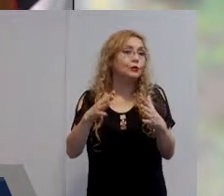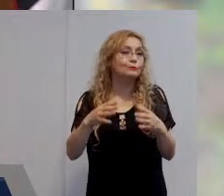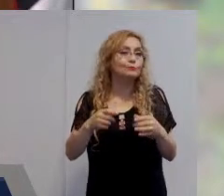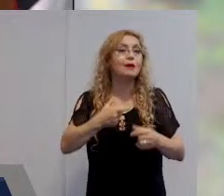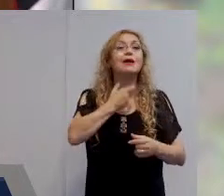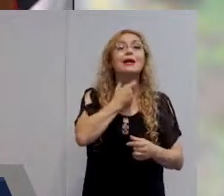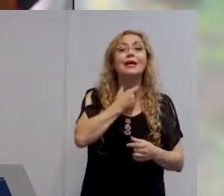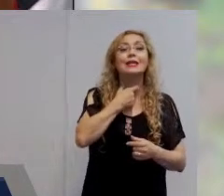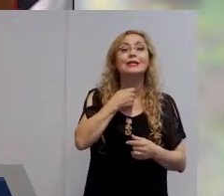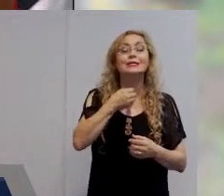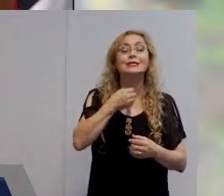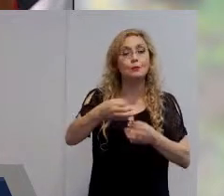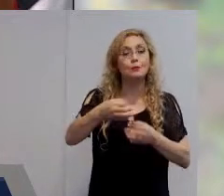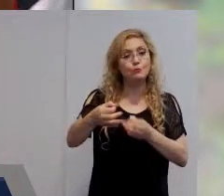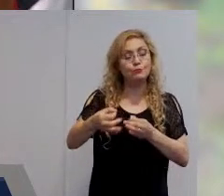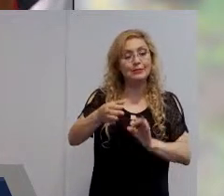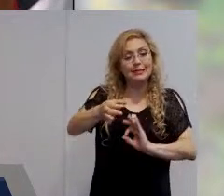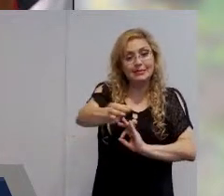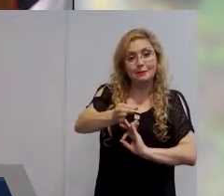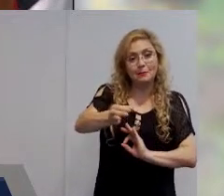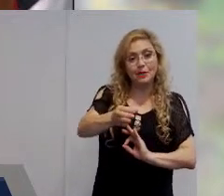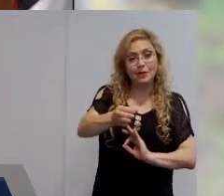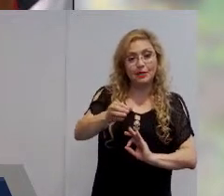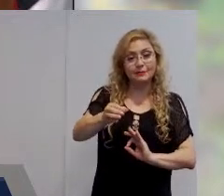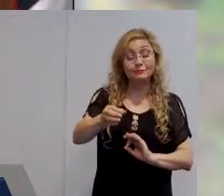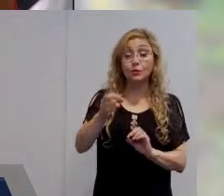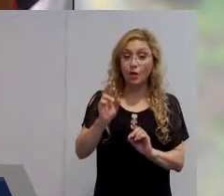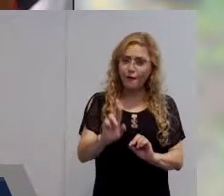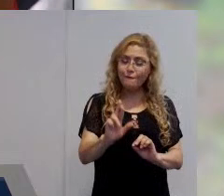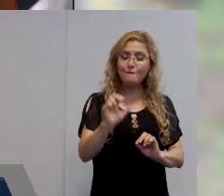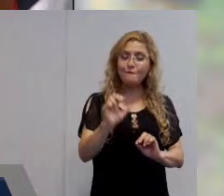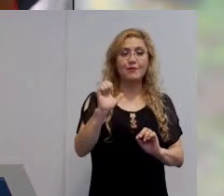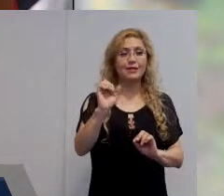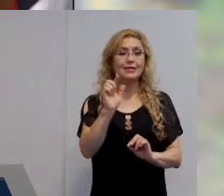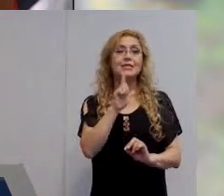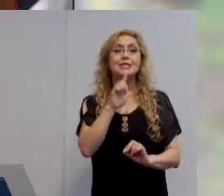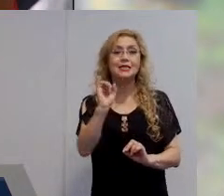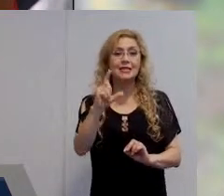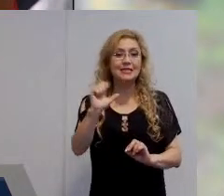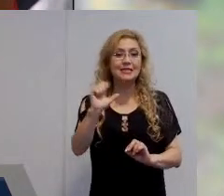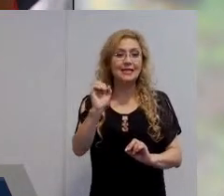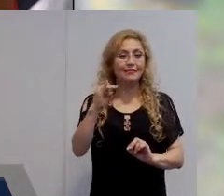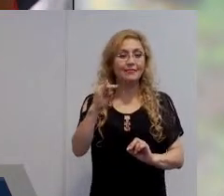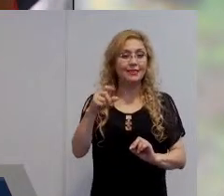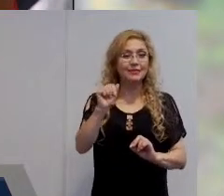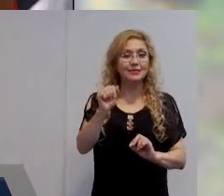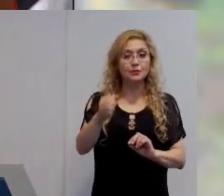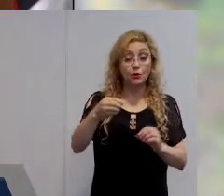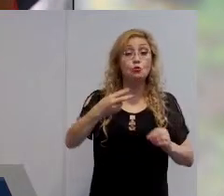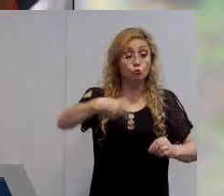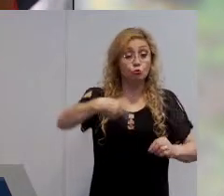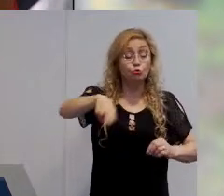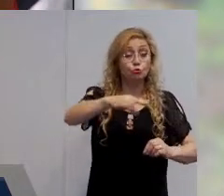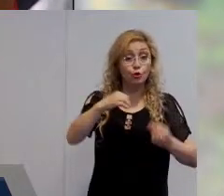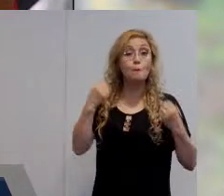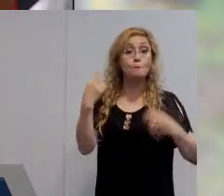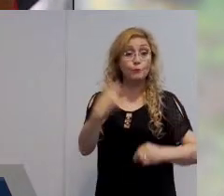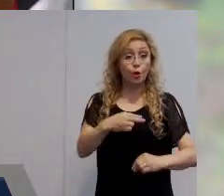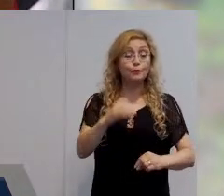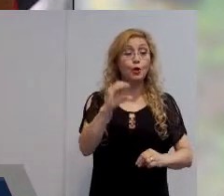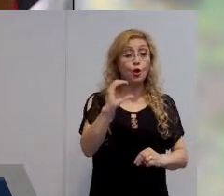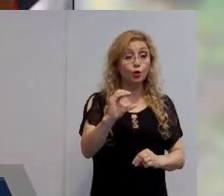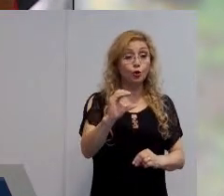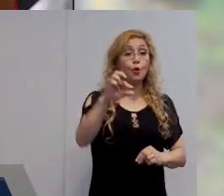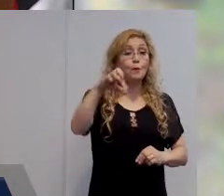in the next five to seven years, we may ensure the production of seeds. And as to the fertilizers, we have produced our own